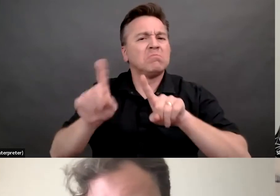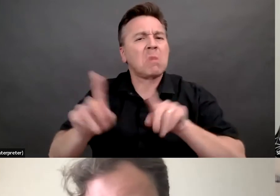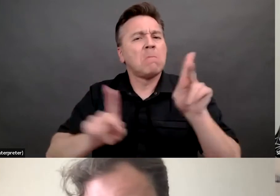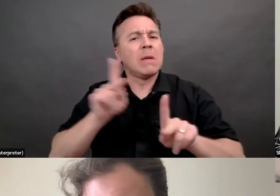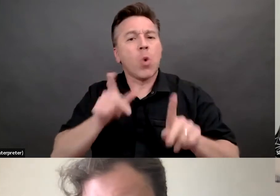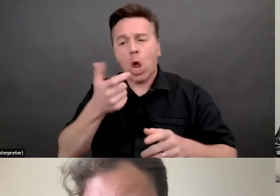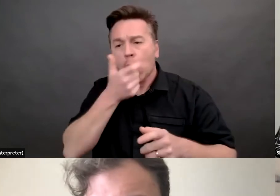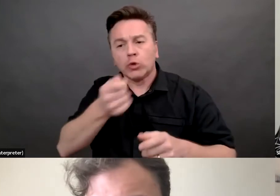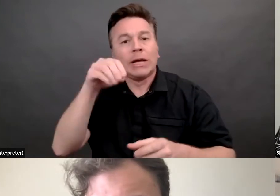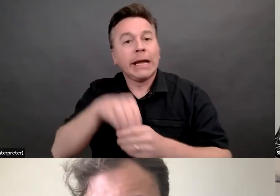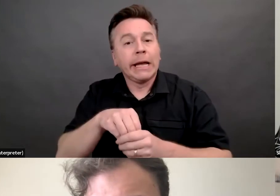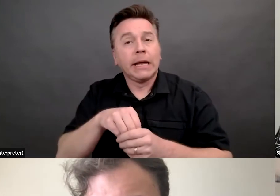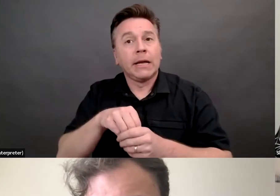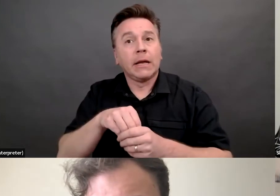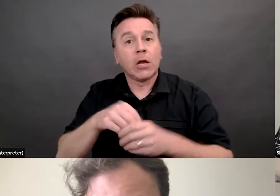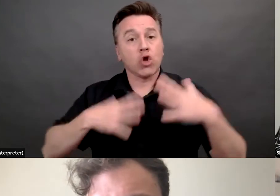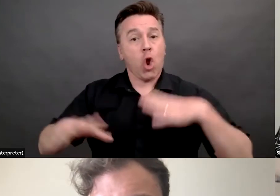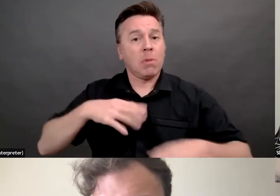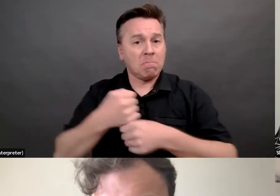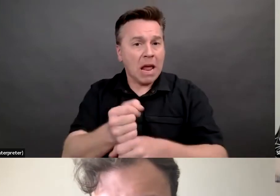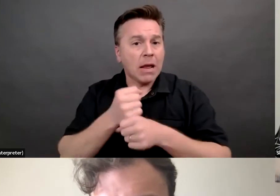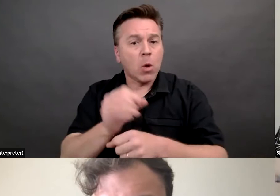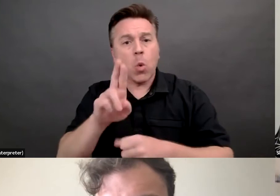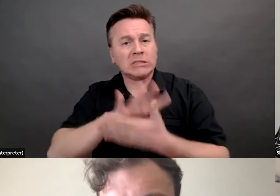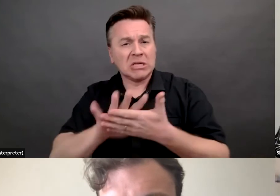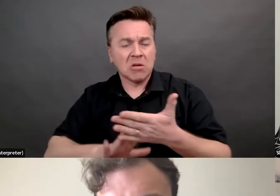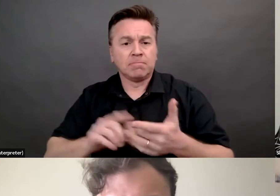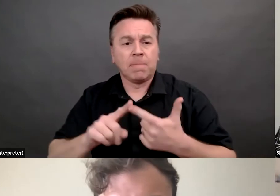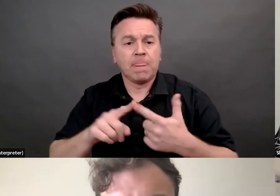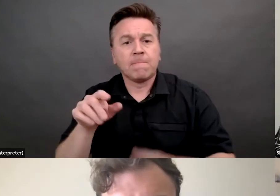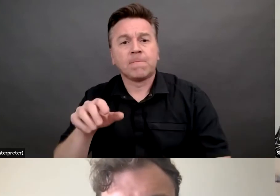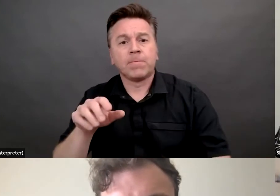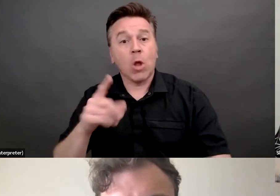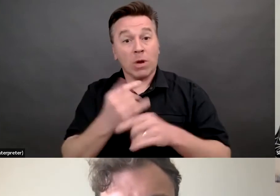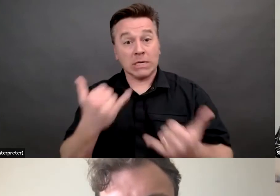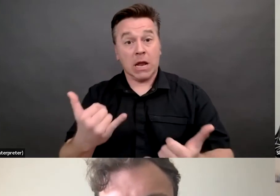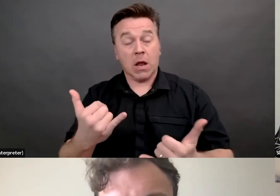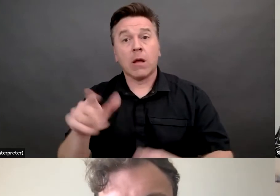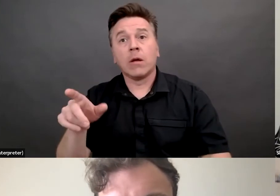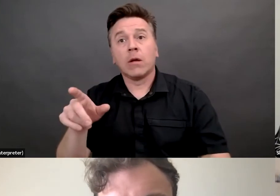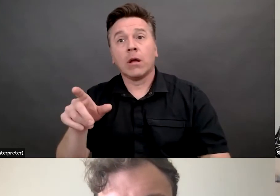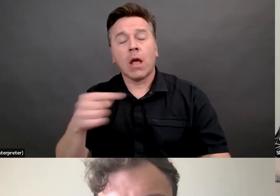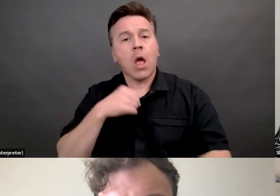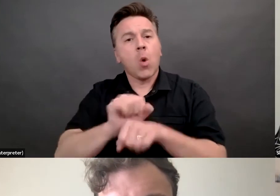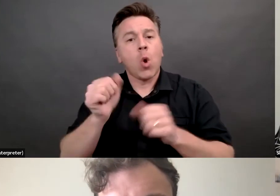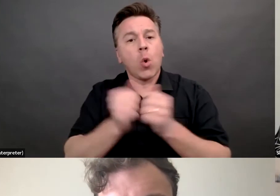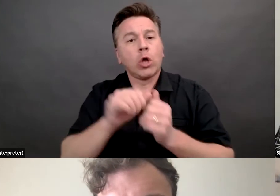who are interested in garment making or design. Right now, I have been working with the Chicago Public